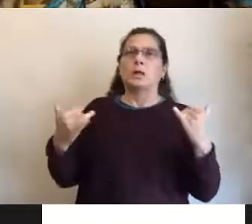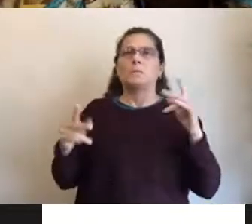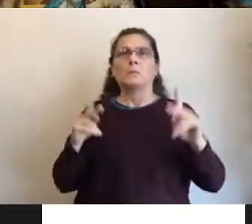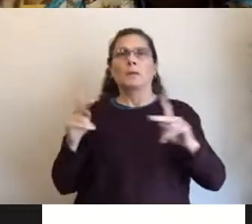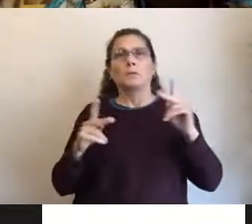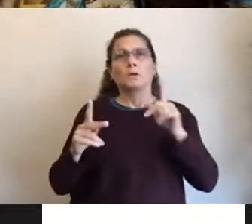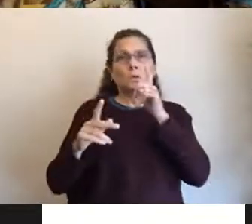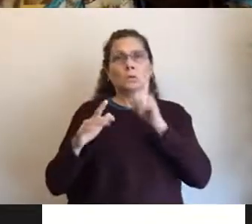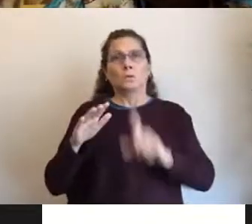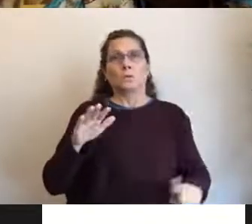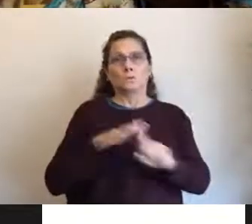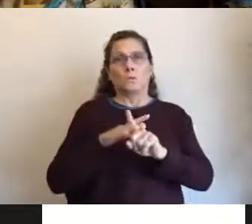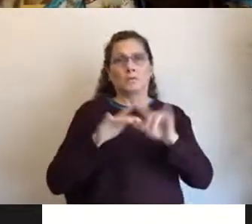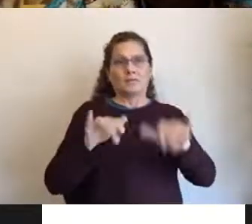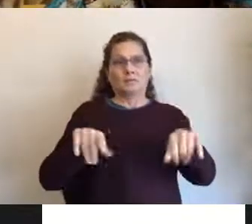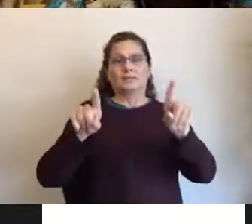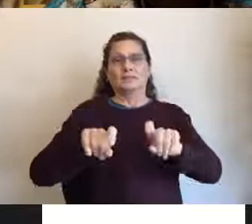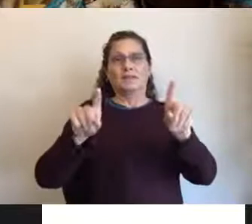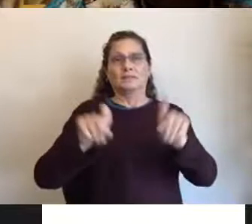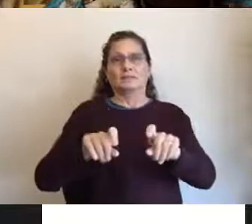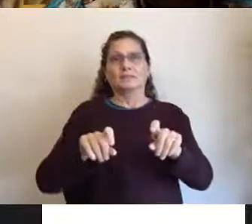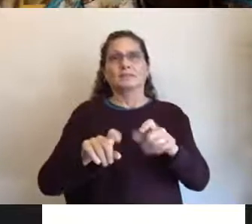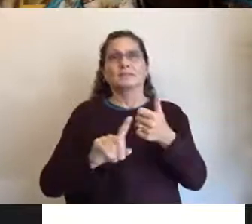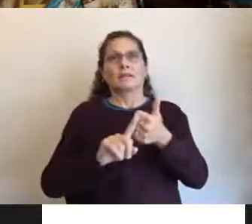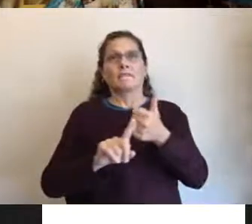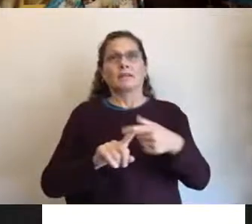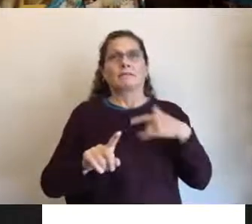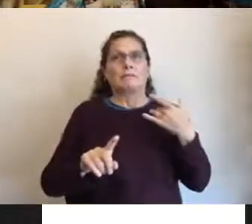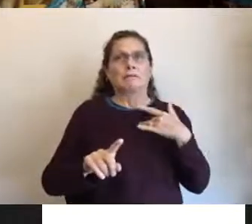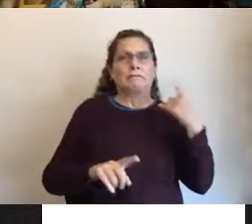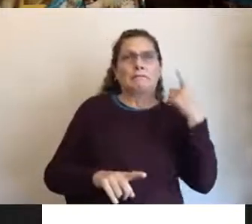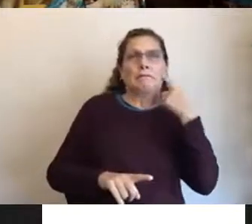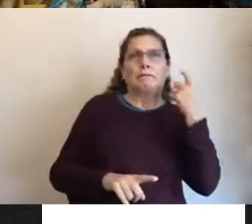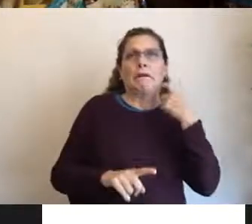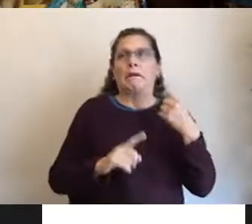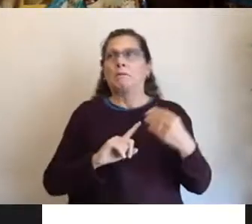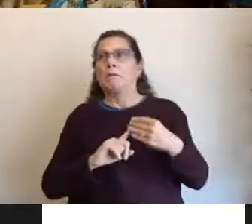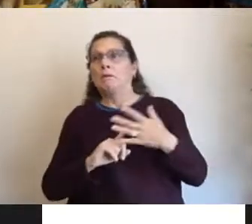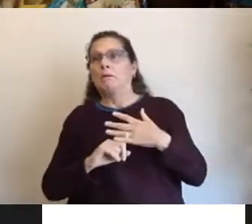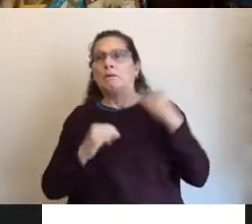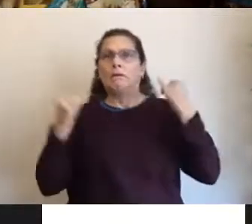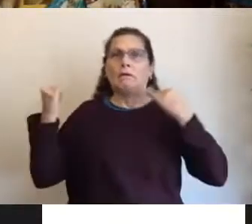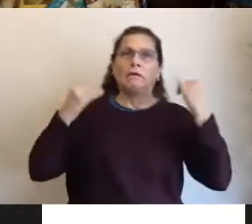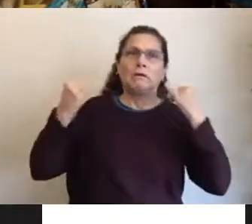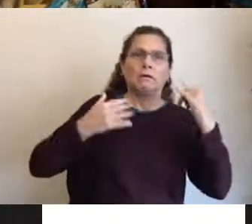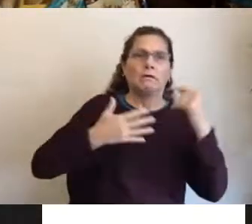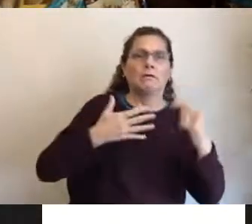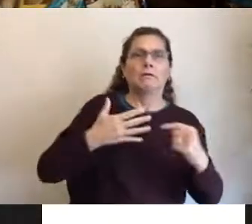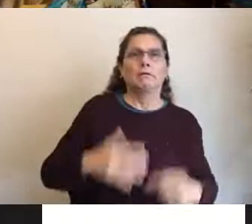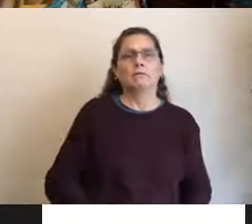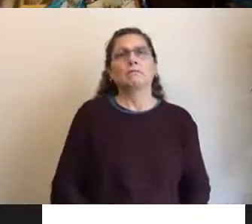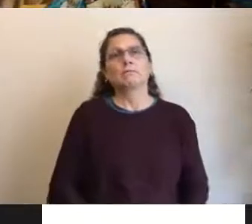the sites, to the 3 sites to be tested, are coming because they believe they might have been exposed to COVID-19. And while we're